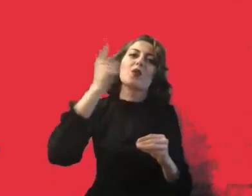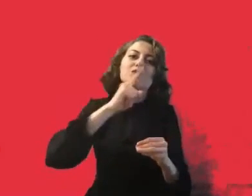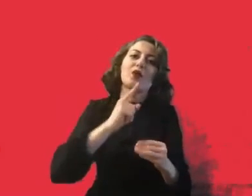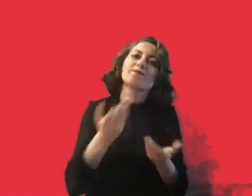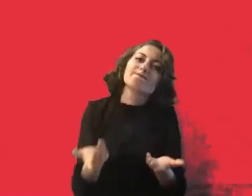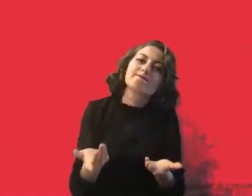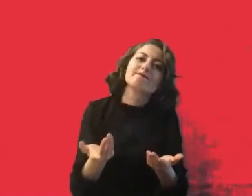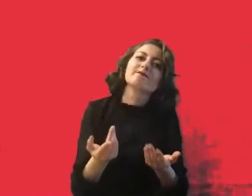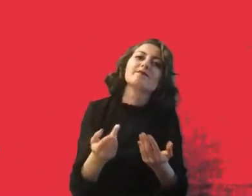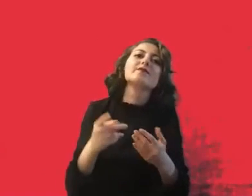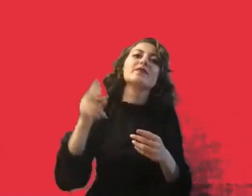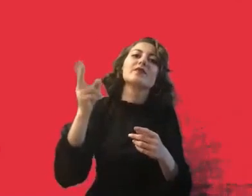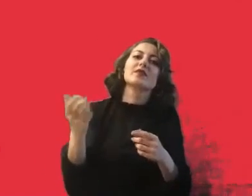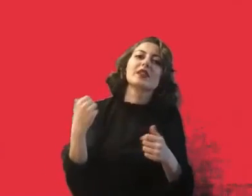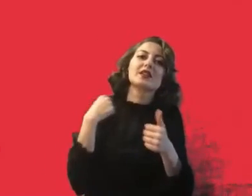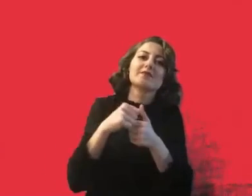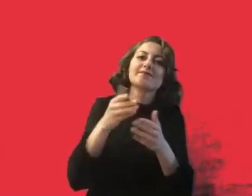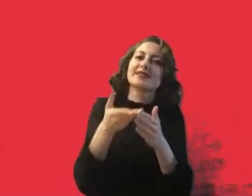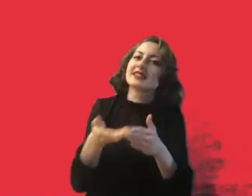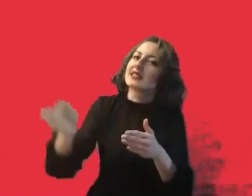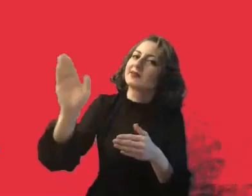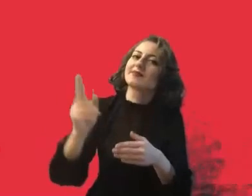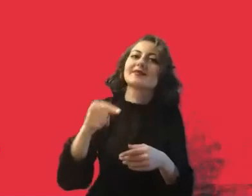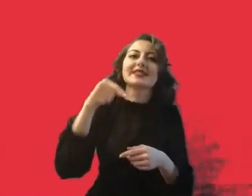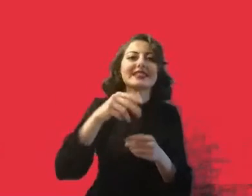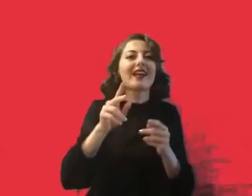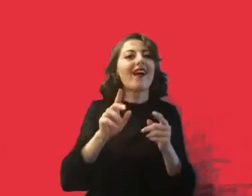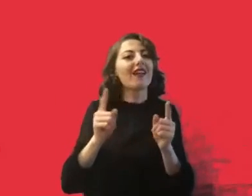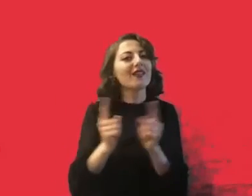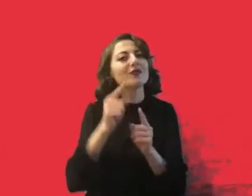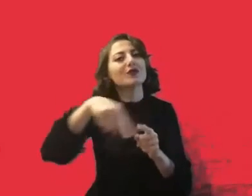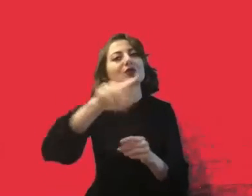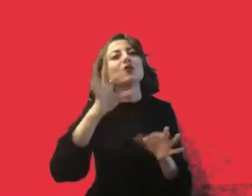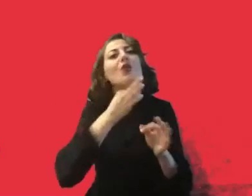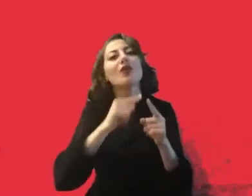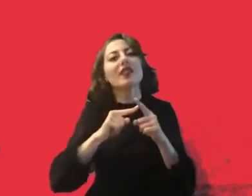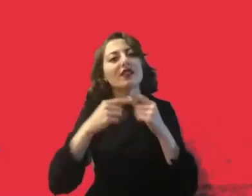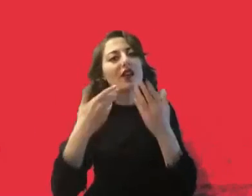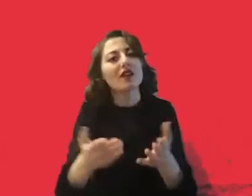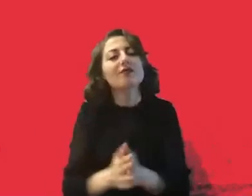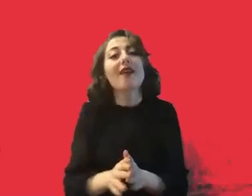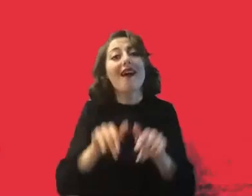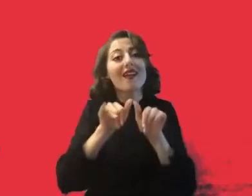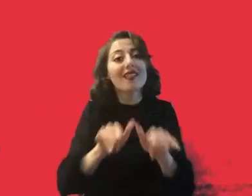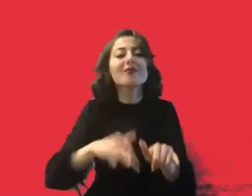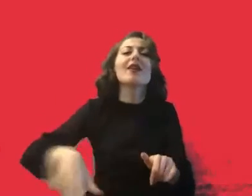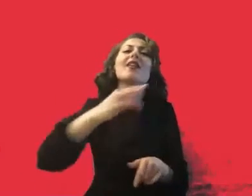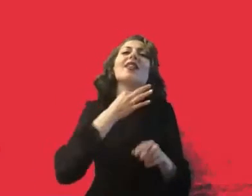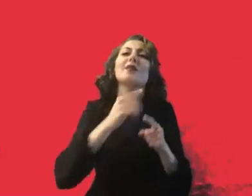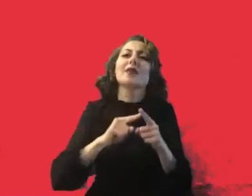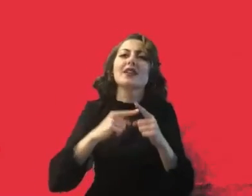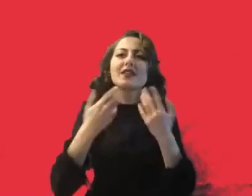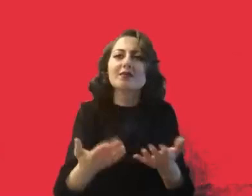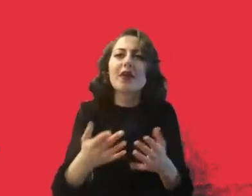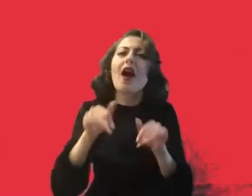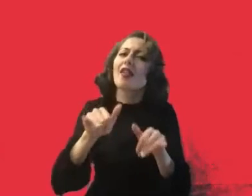the internet connection, ben katılımcılarımıza çok teşekkür I ediyorum. would like to thank our participants. Aynı şekilde teşekkürümü sonra And then